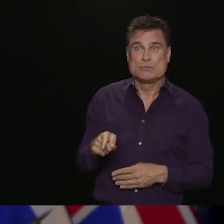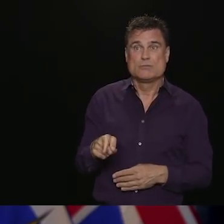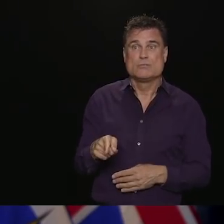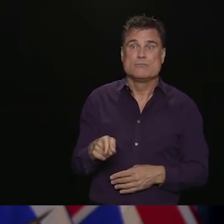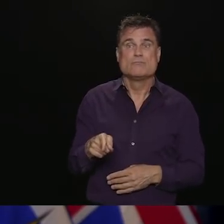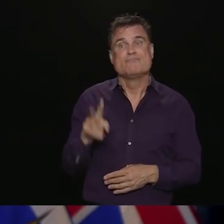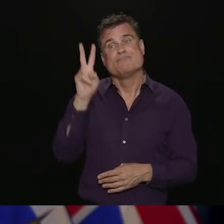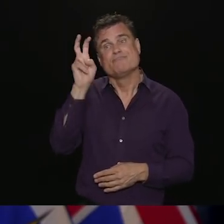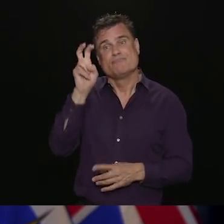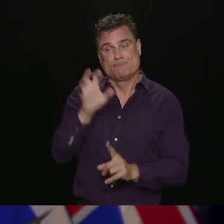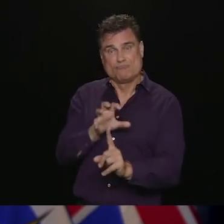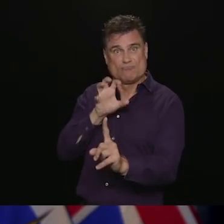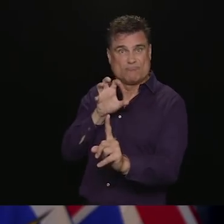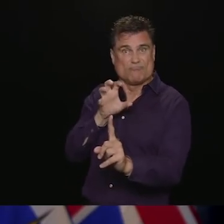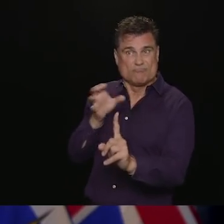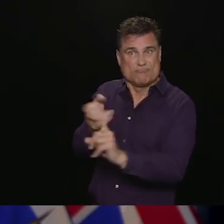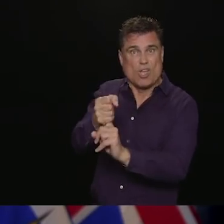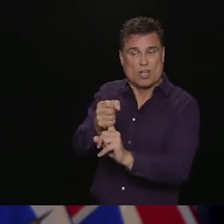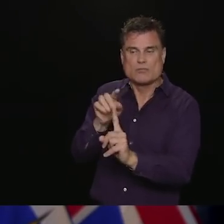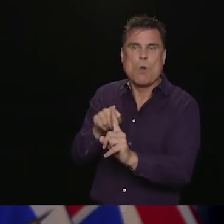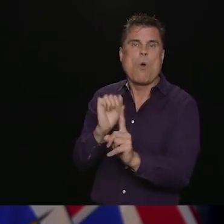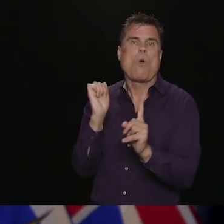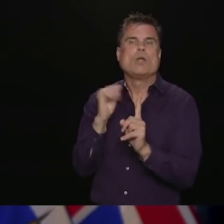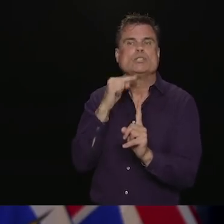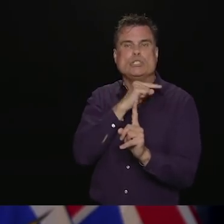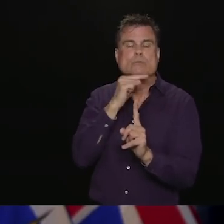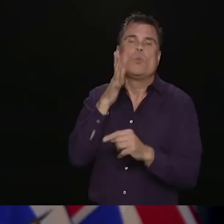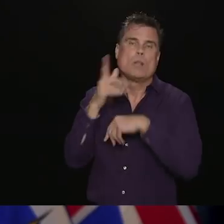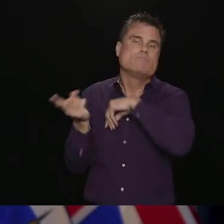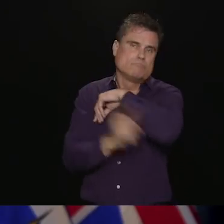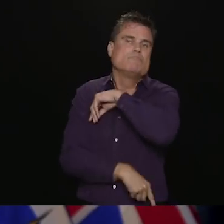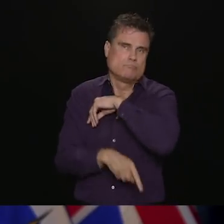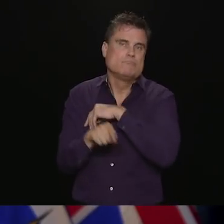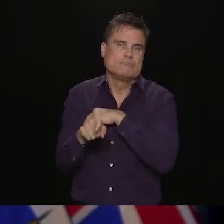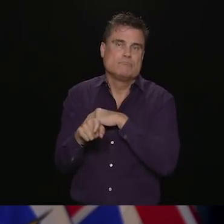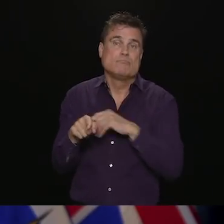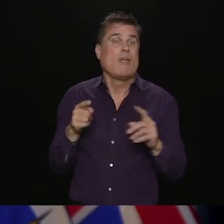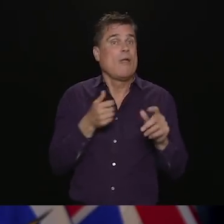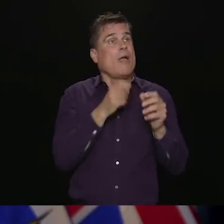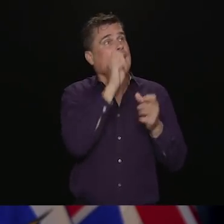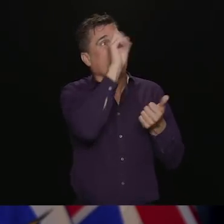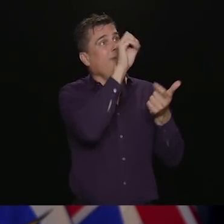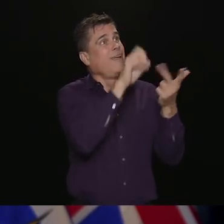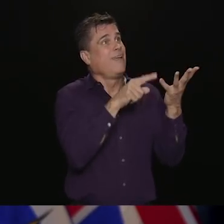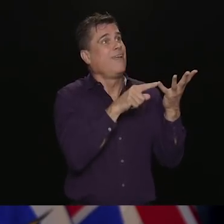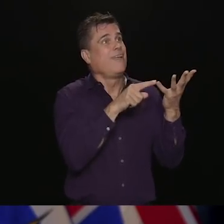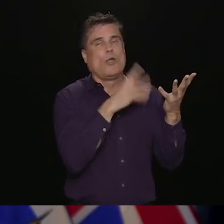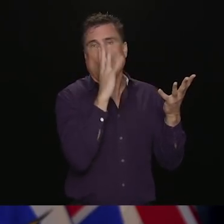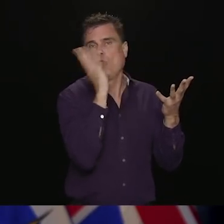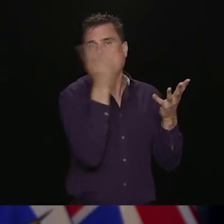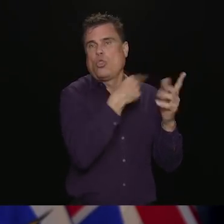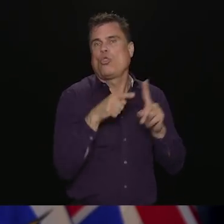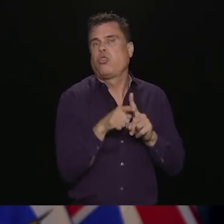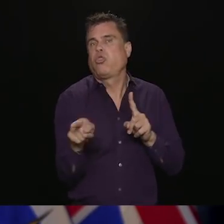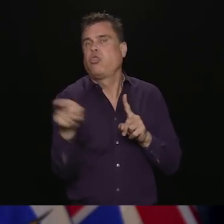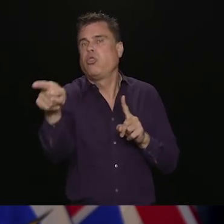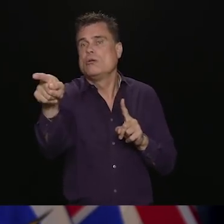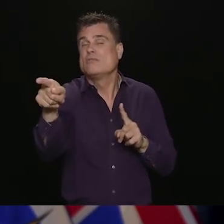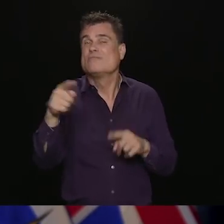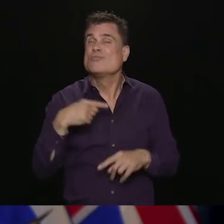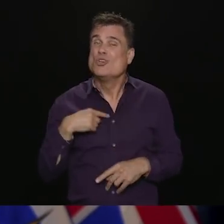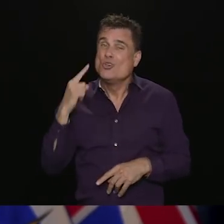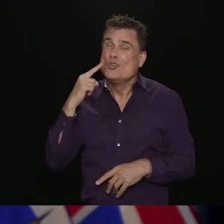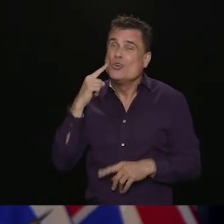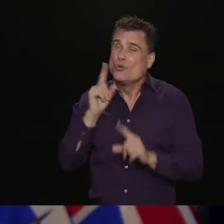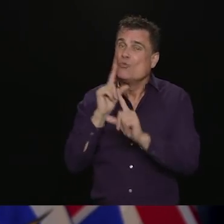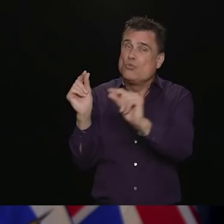to that as well. But I think we need to be cautious about the stories that we hear, because we may not always know the